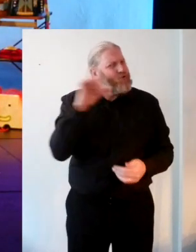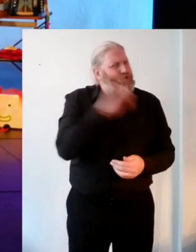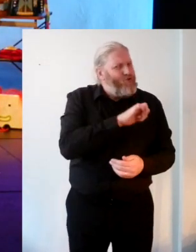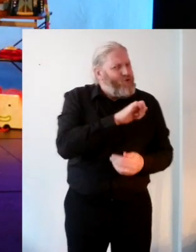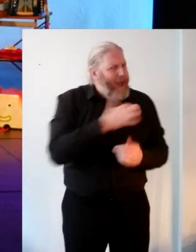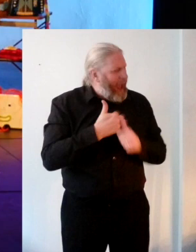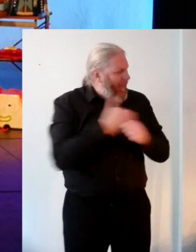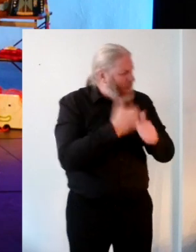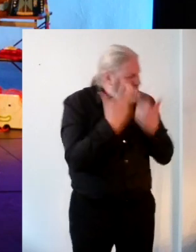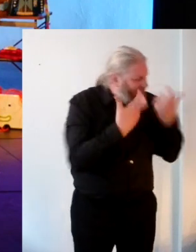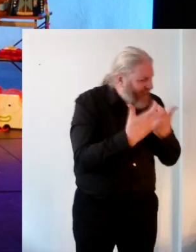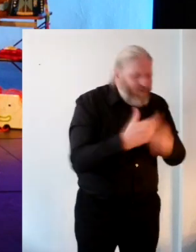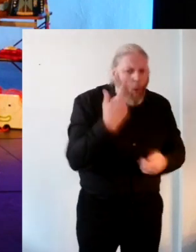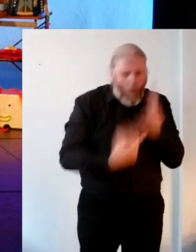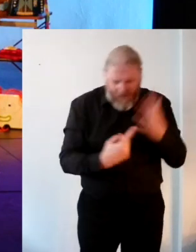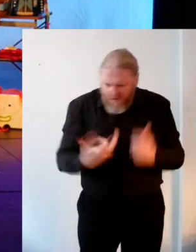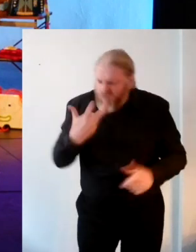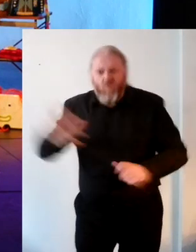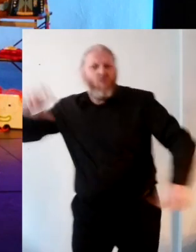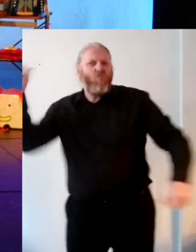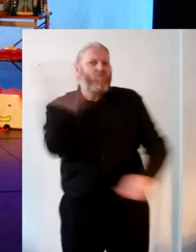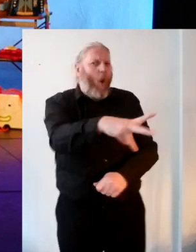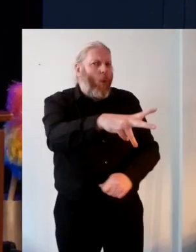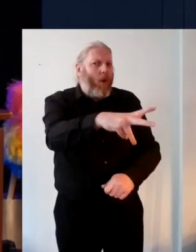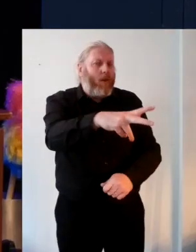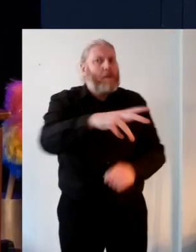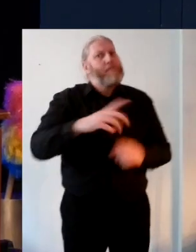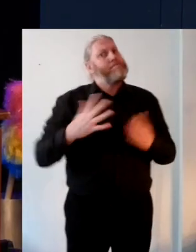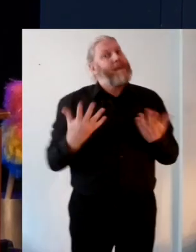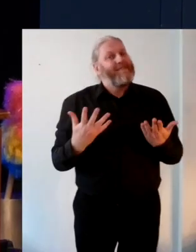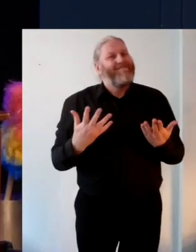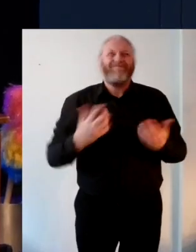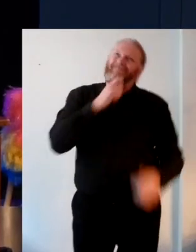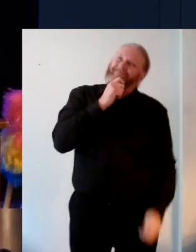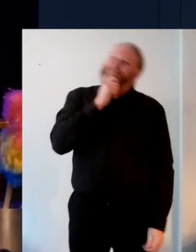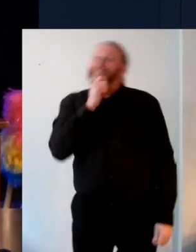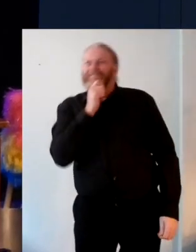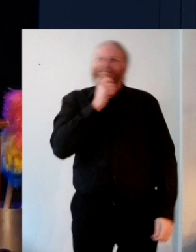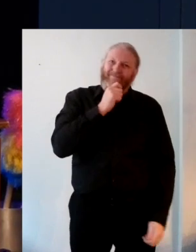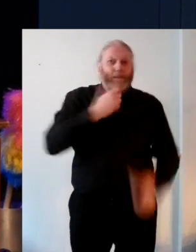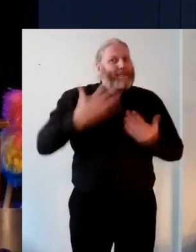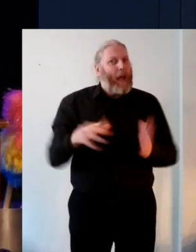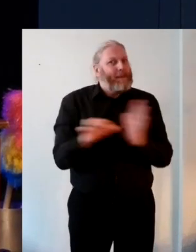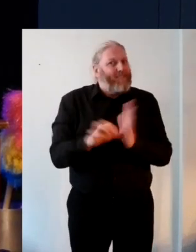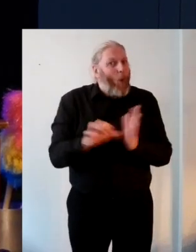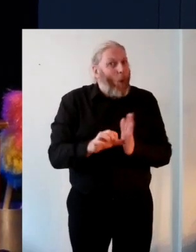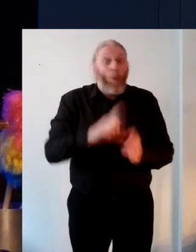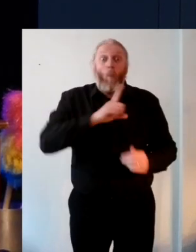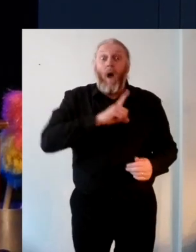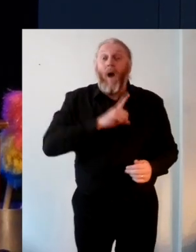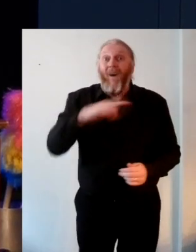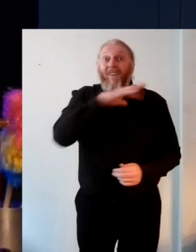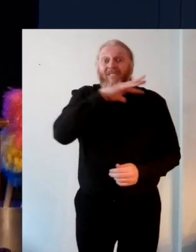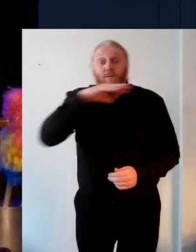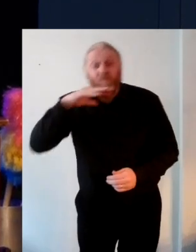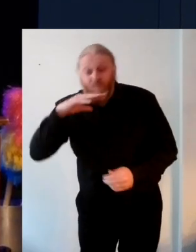plums, if he's going to throw them at thugs. Mind you, you see, now we're in a bit of trouble, because throwing plums